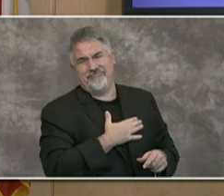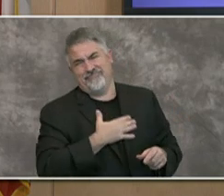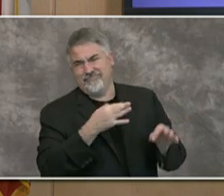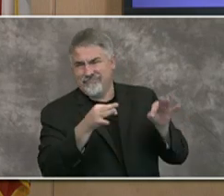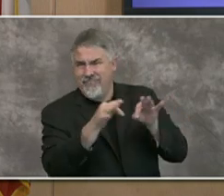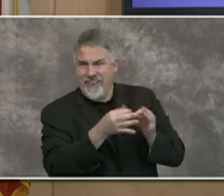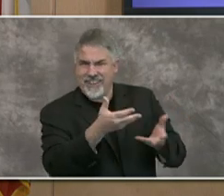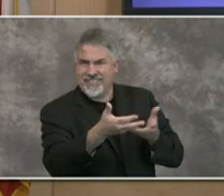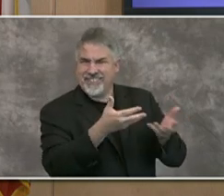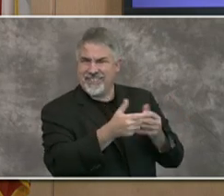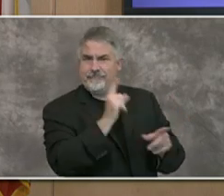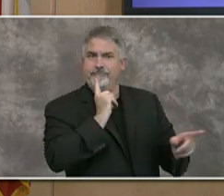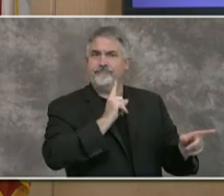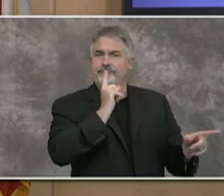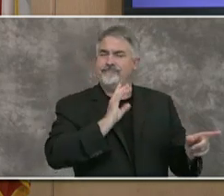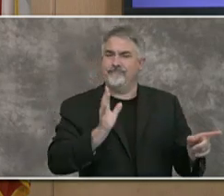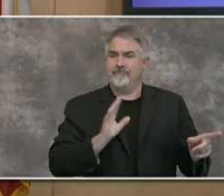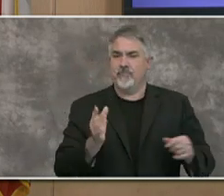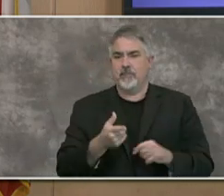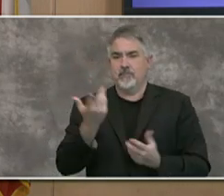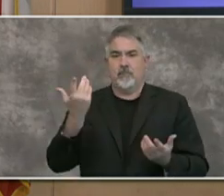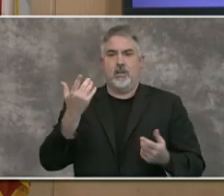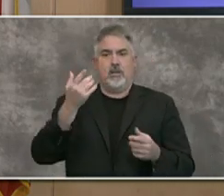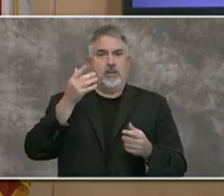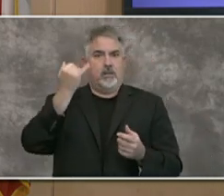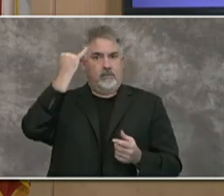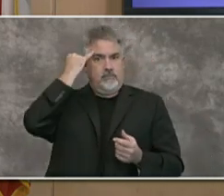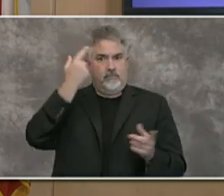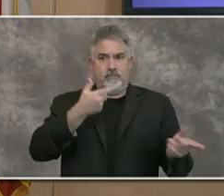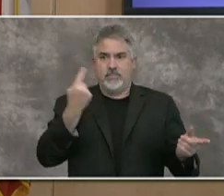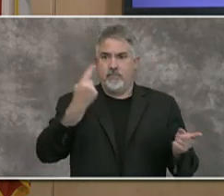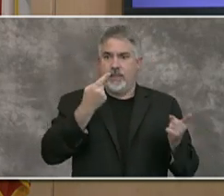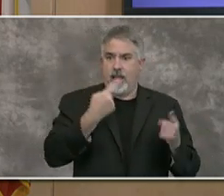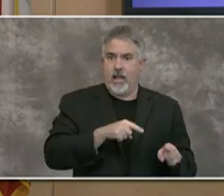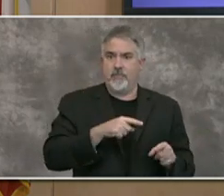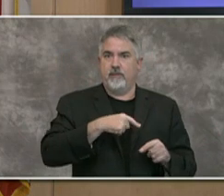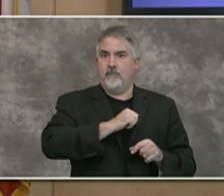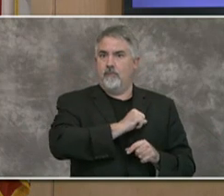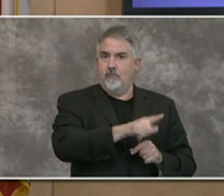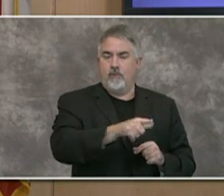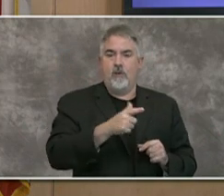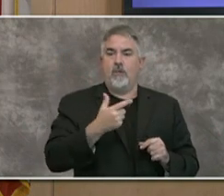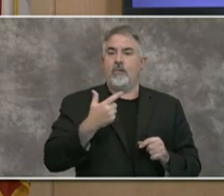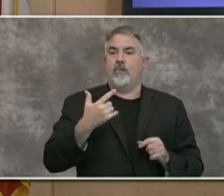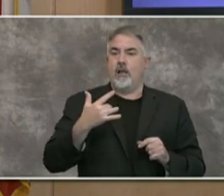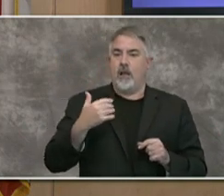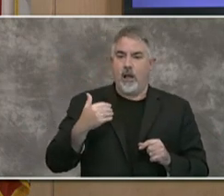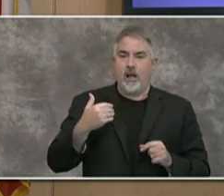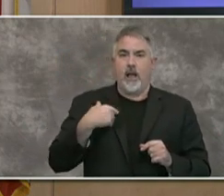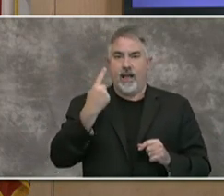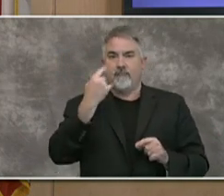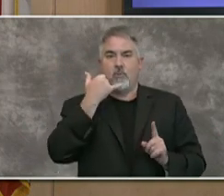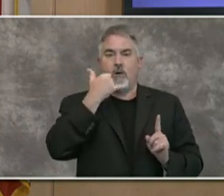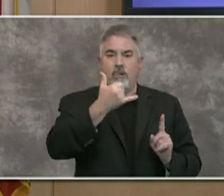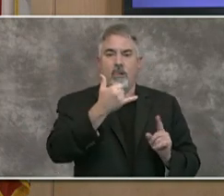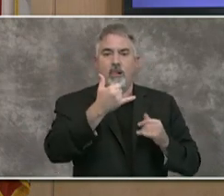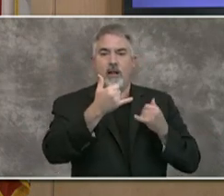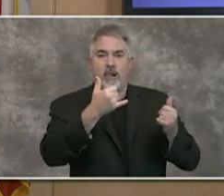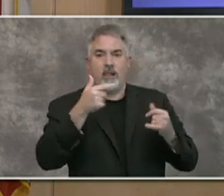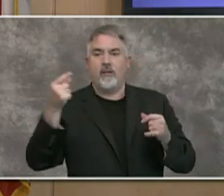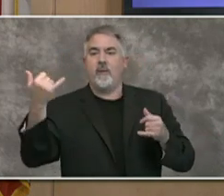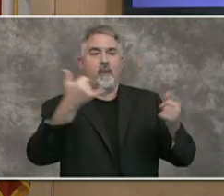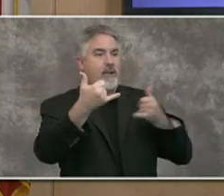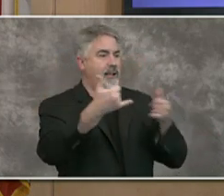be someone you know, but if each and every one of us would simply make a phone call to one senior citizen who we know to see how they're